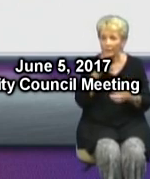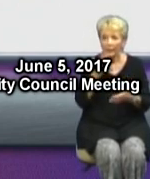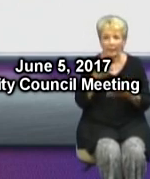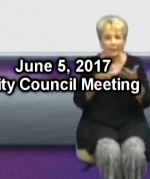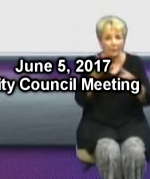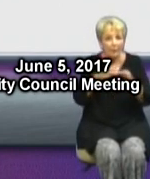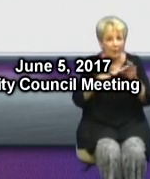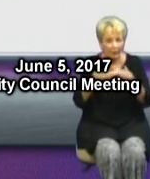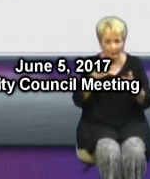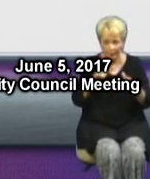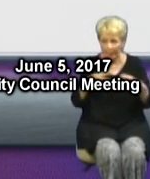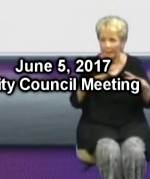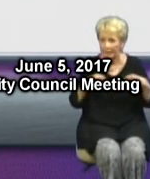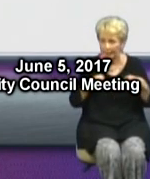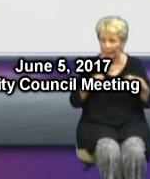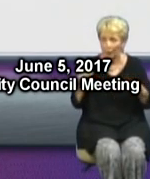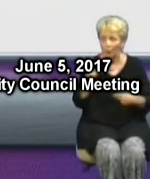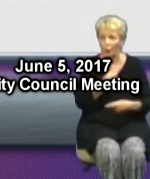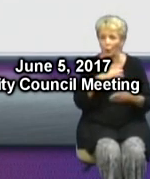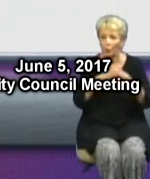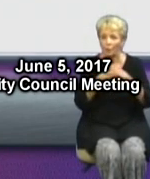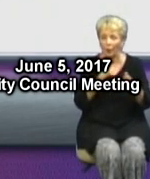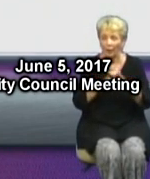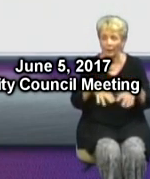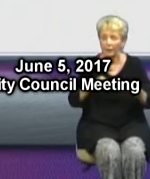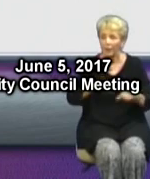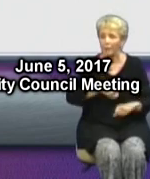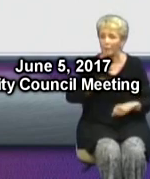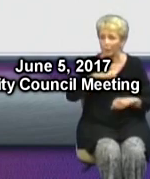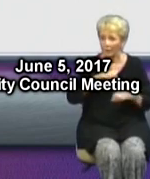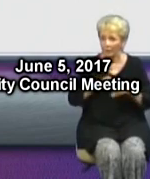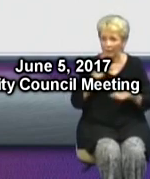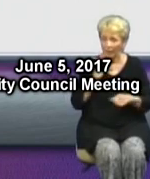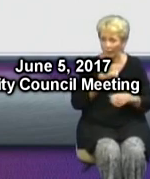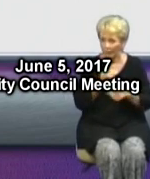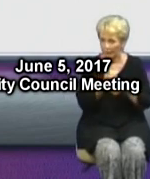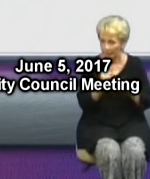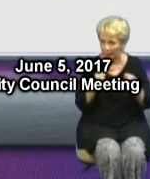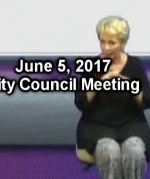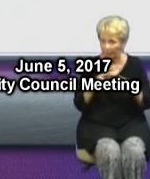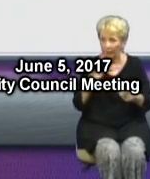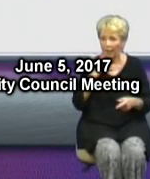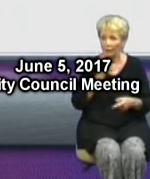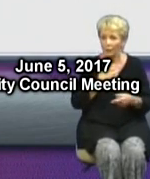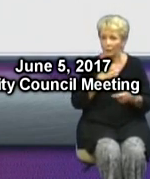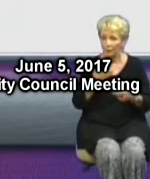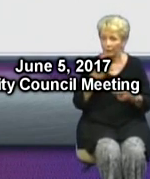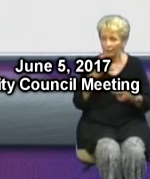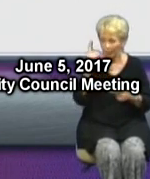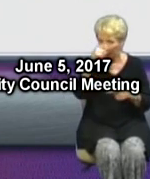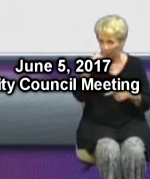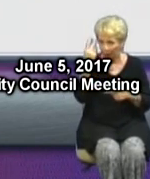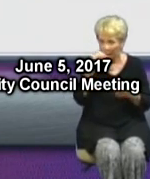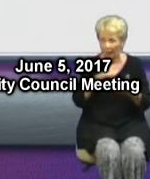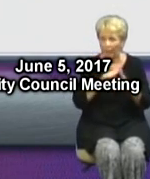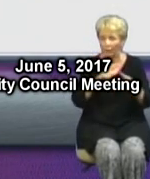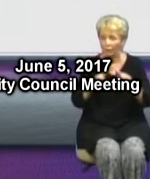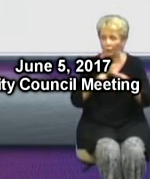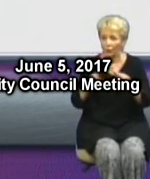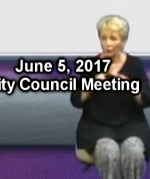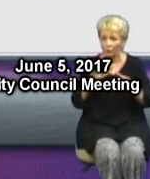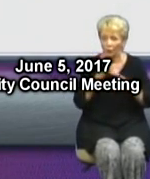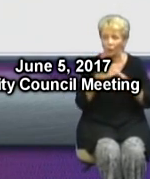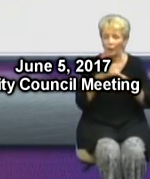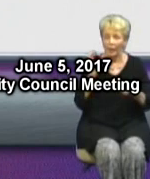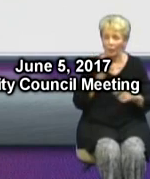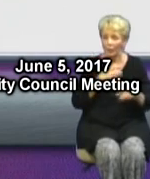accepted. We're a community where we take pride in our safety, our appearance, our diverse culture, our